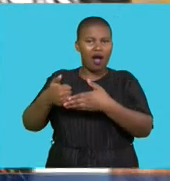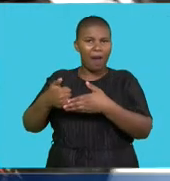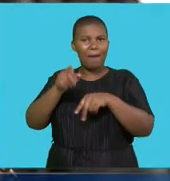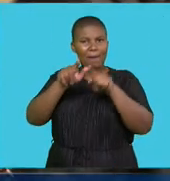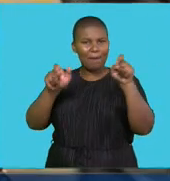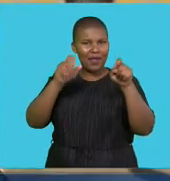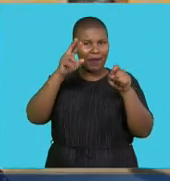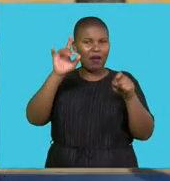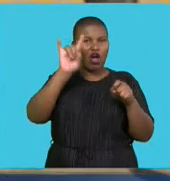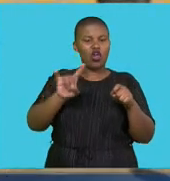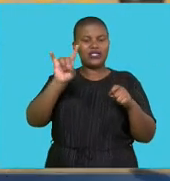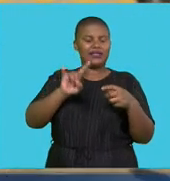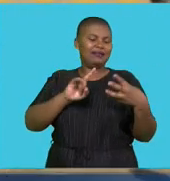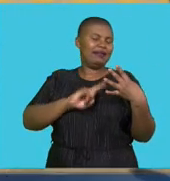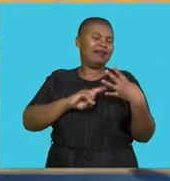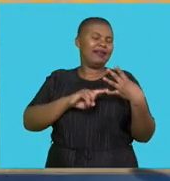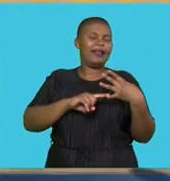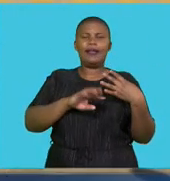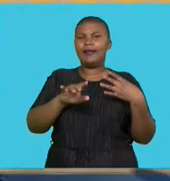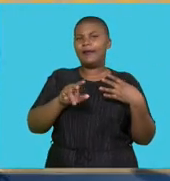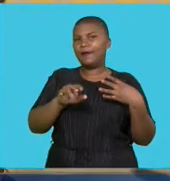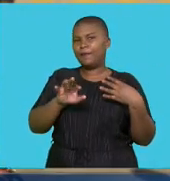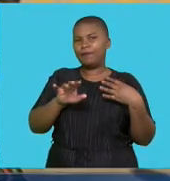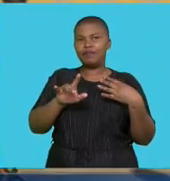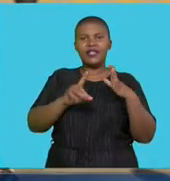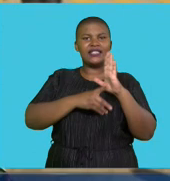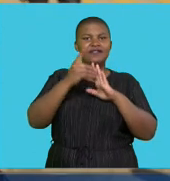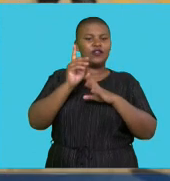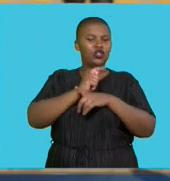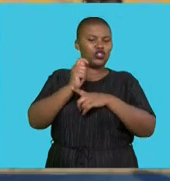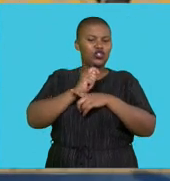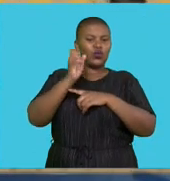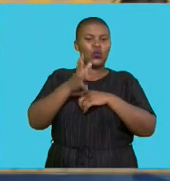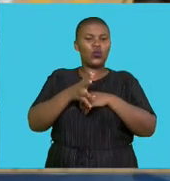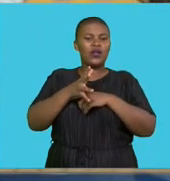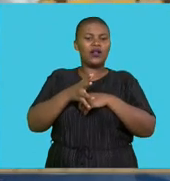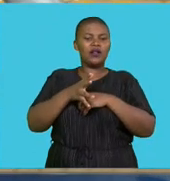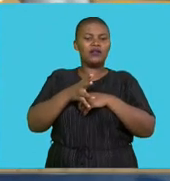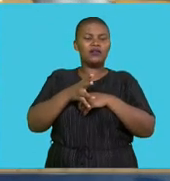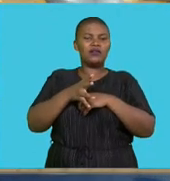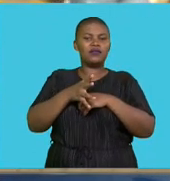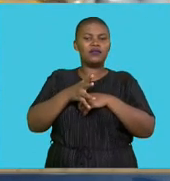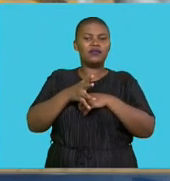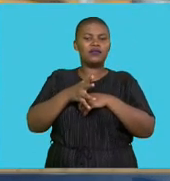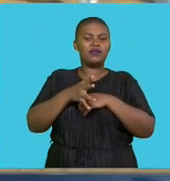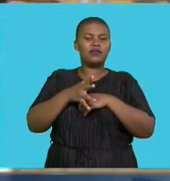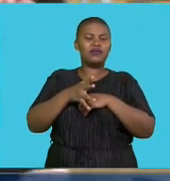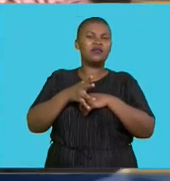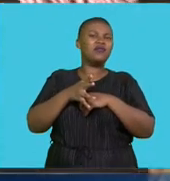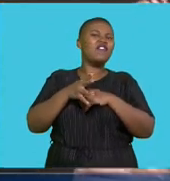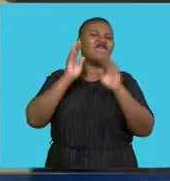the occupational development and training. It's mostly more hospitality